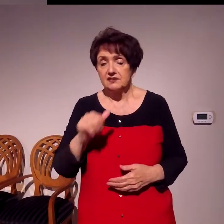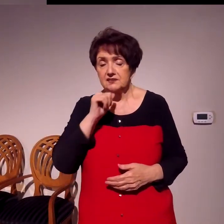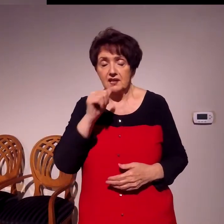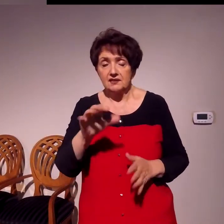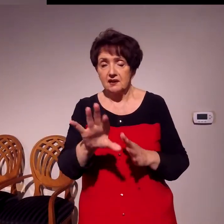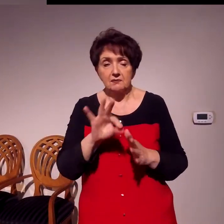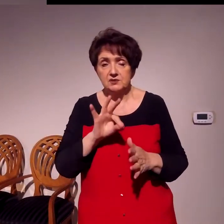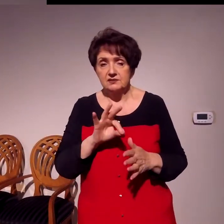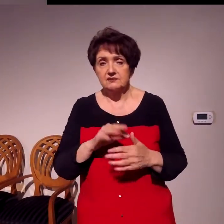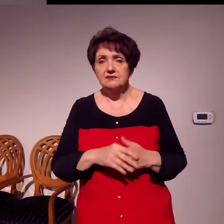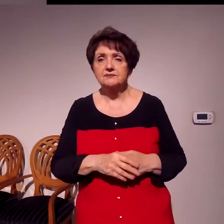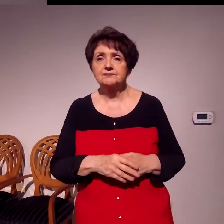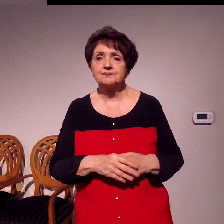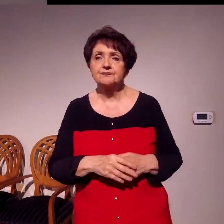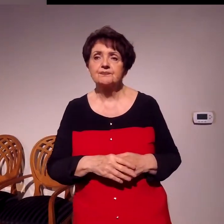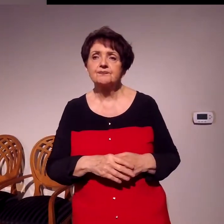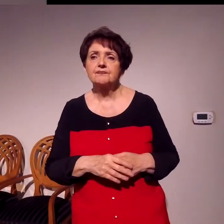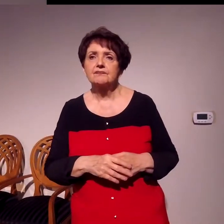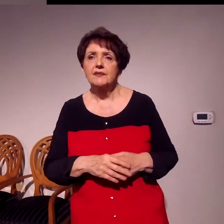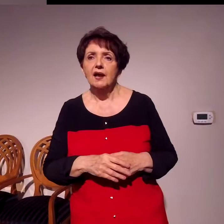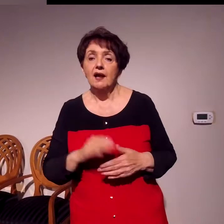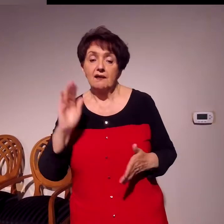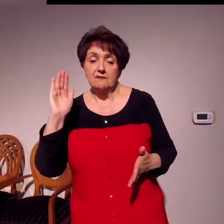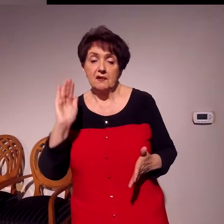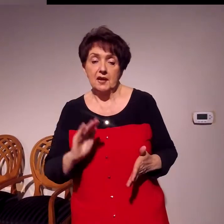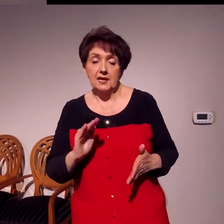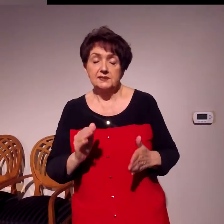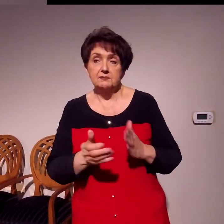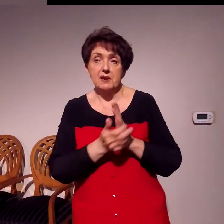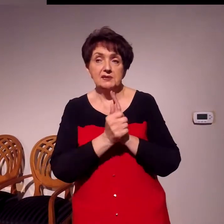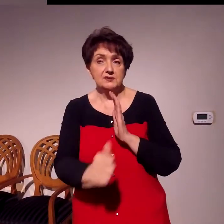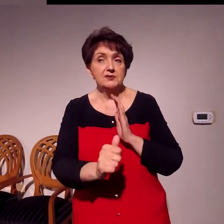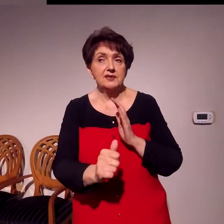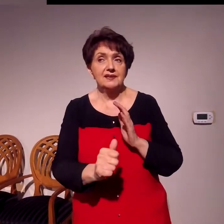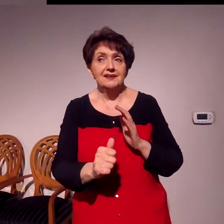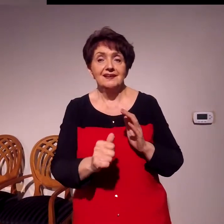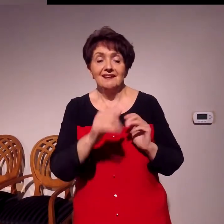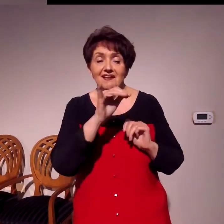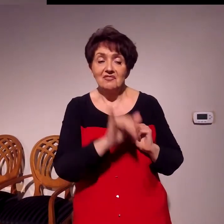I have even less mastery in this area than I have in the food area.